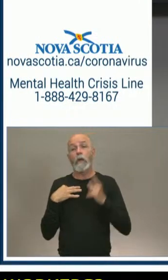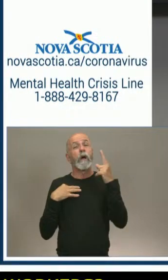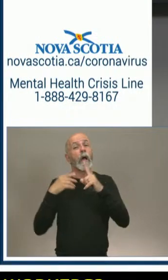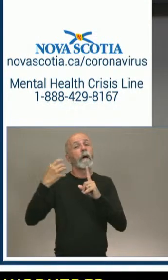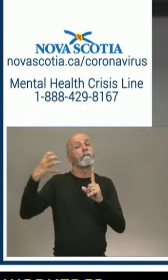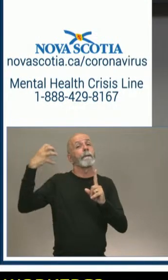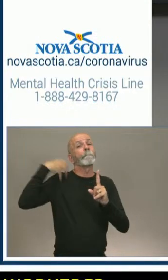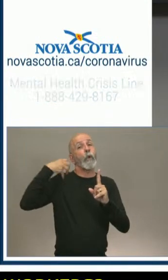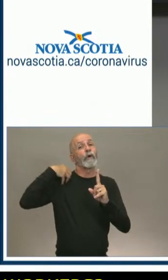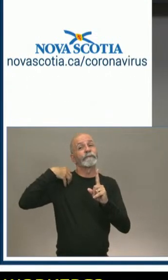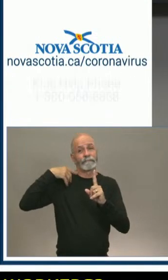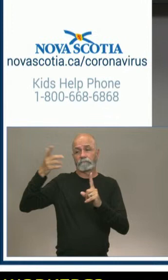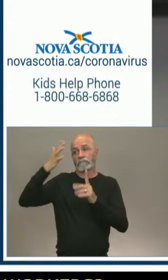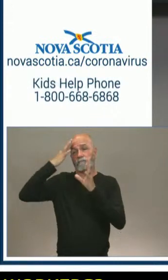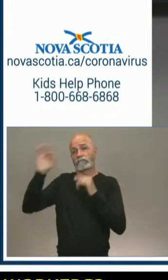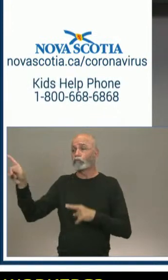require